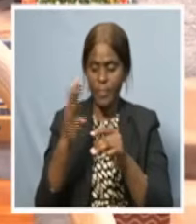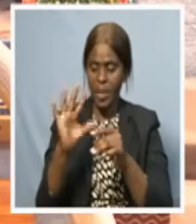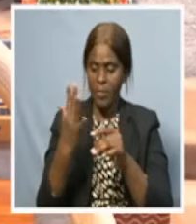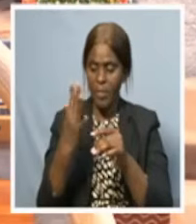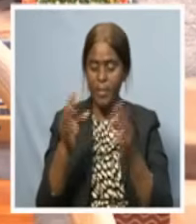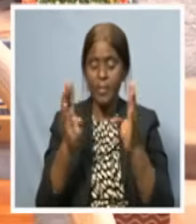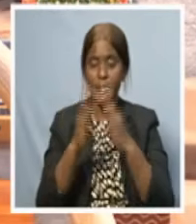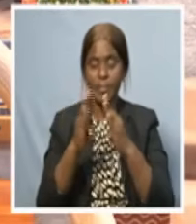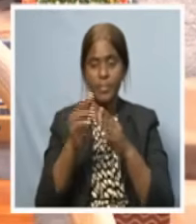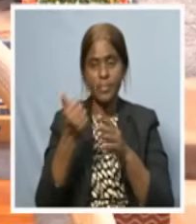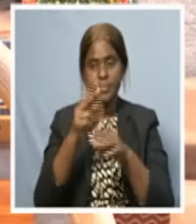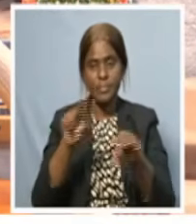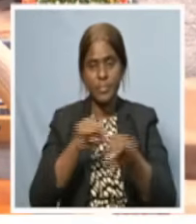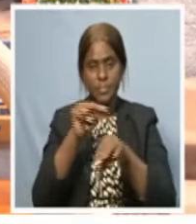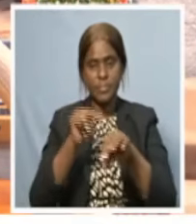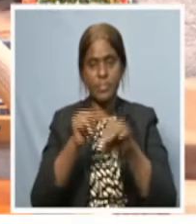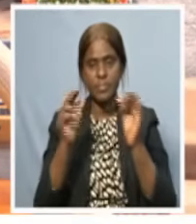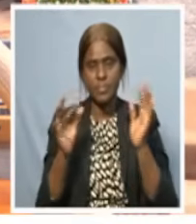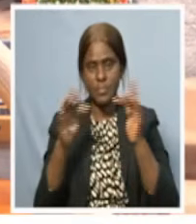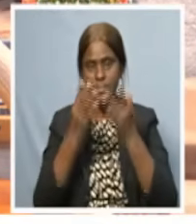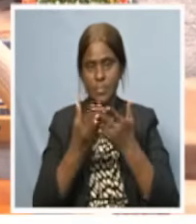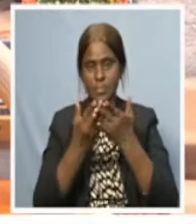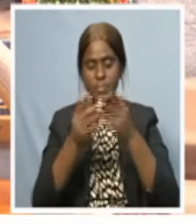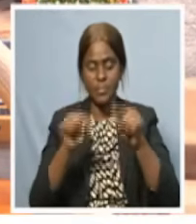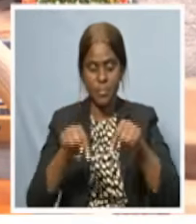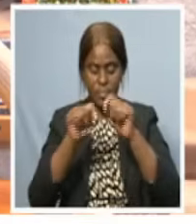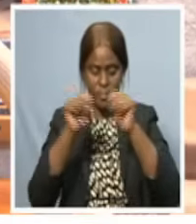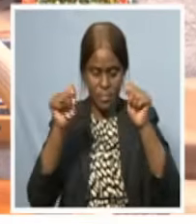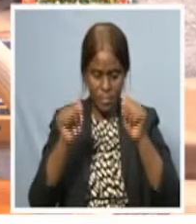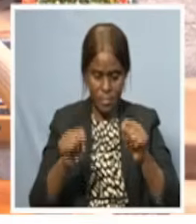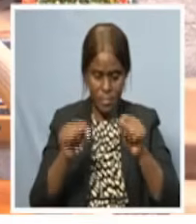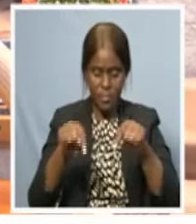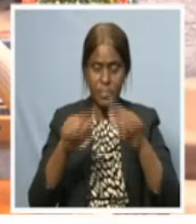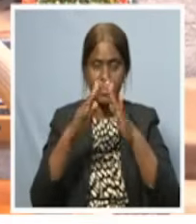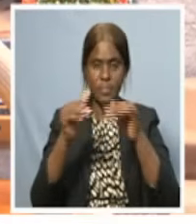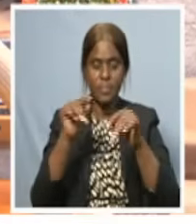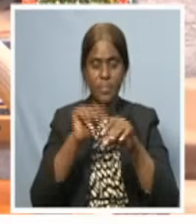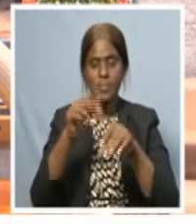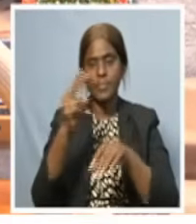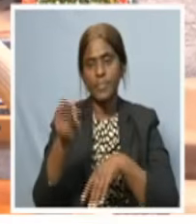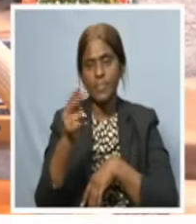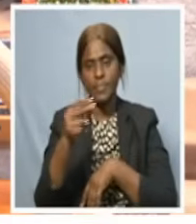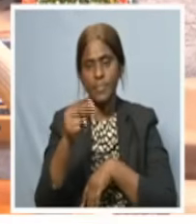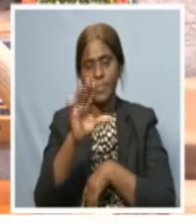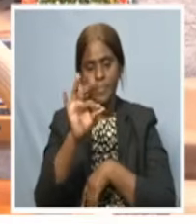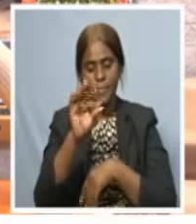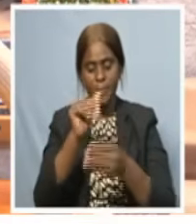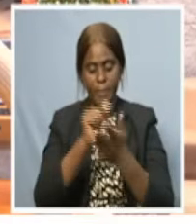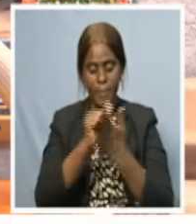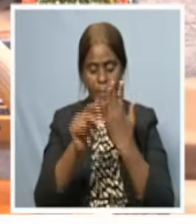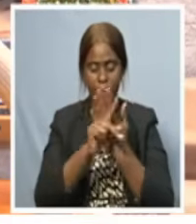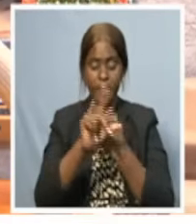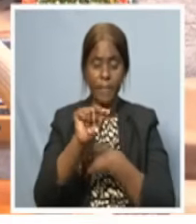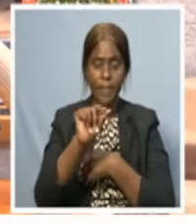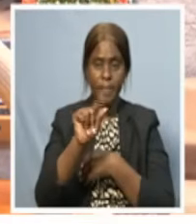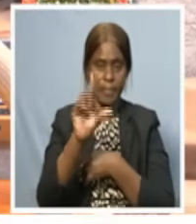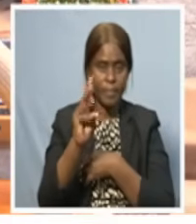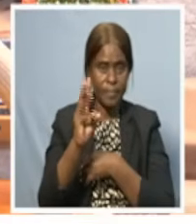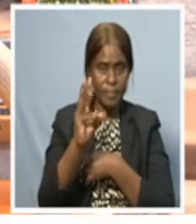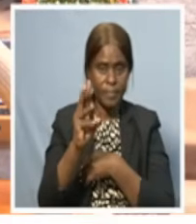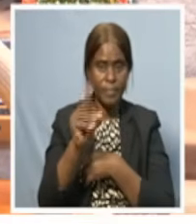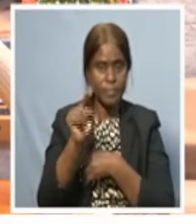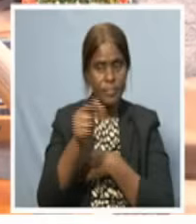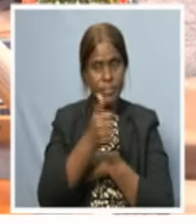5th session of the 13th National Assembly, laid on the table of the House on Thursday, 9th April